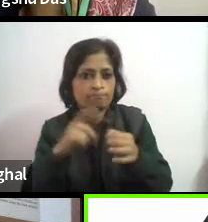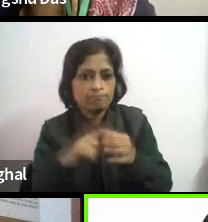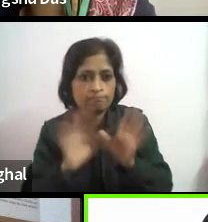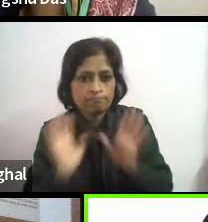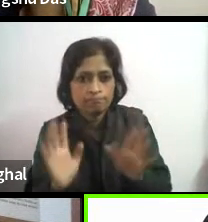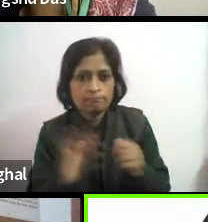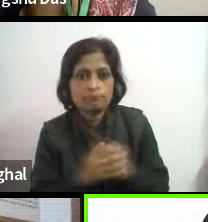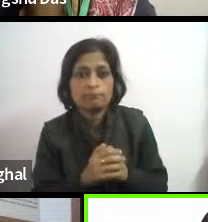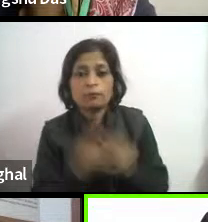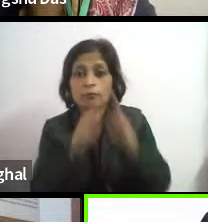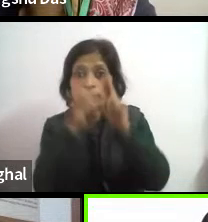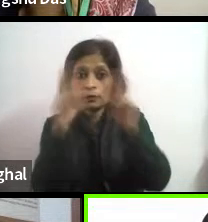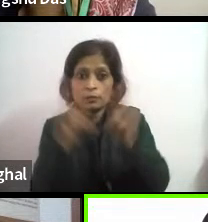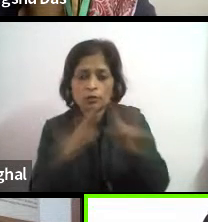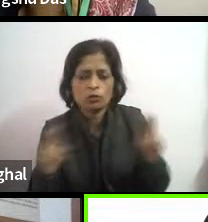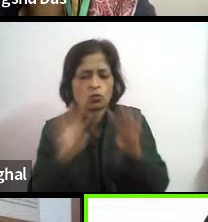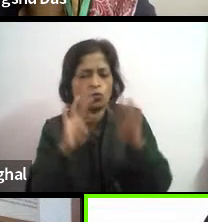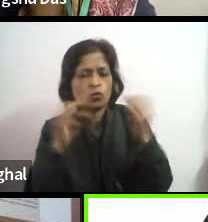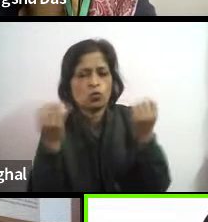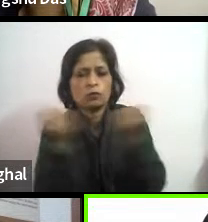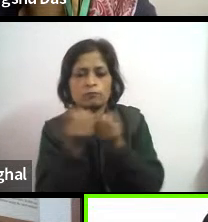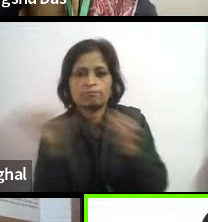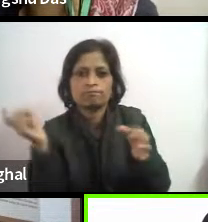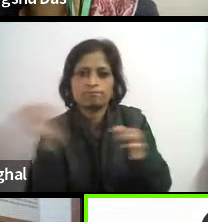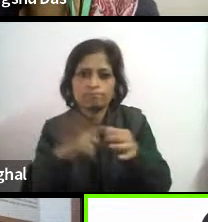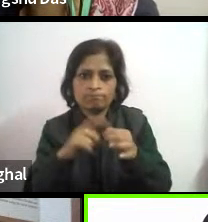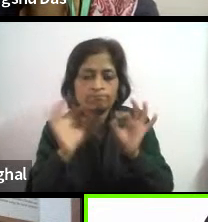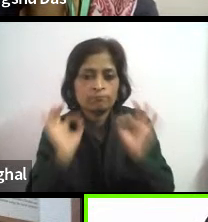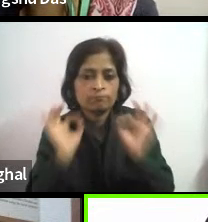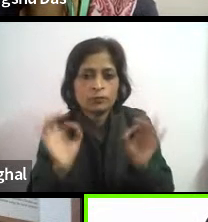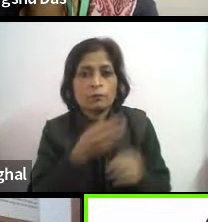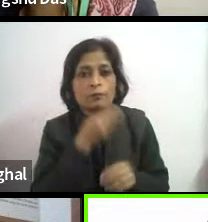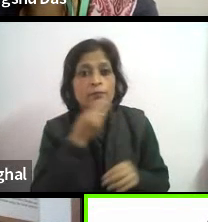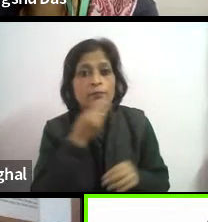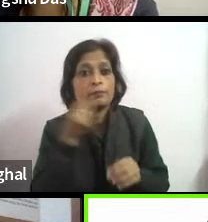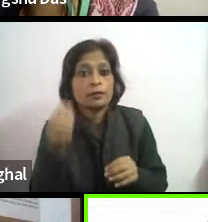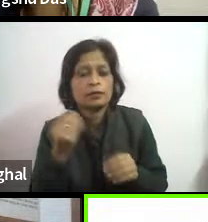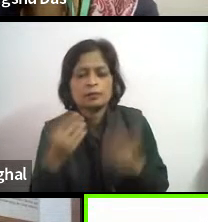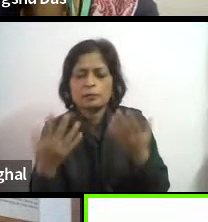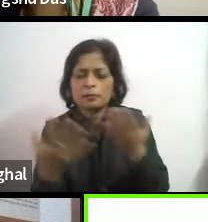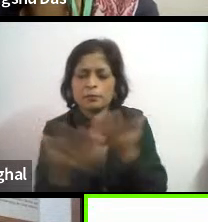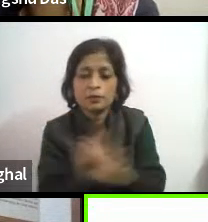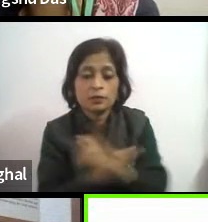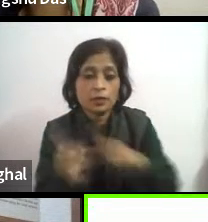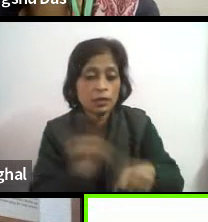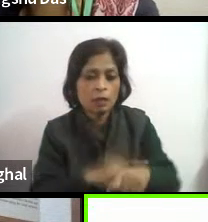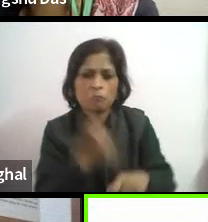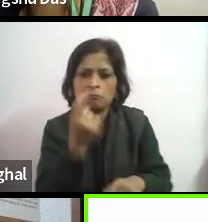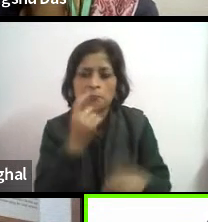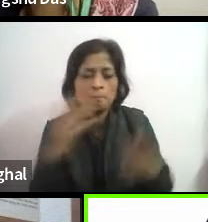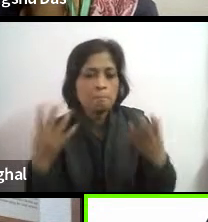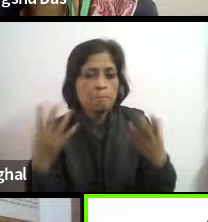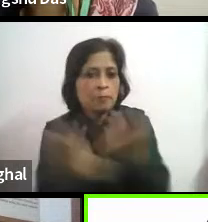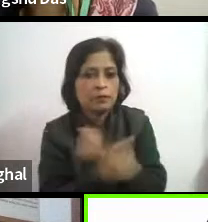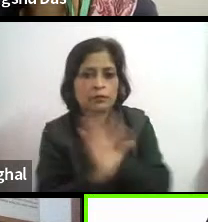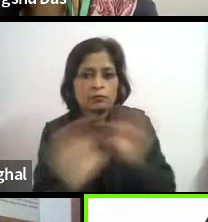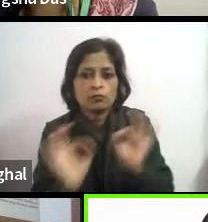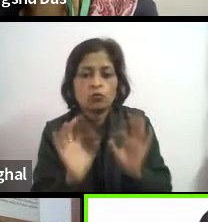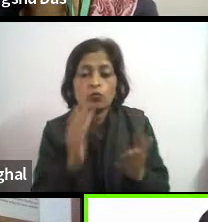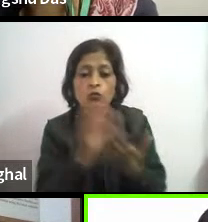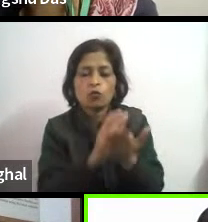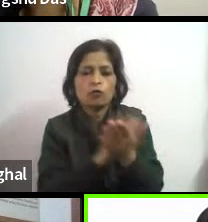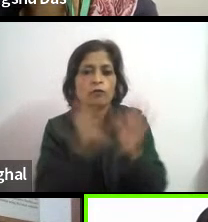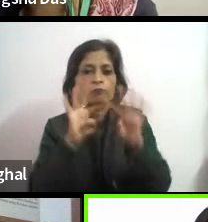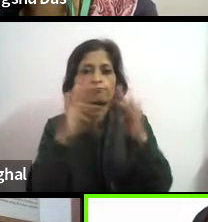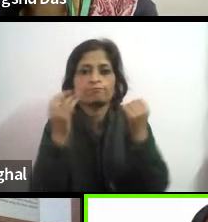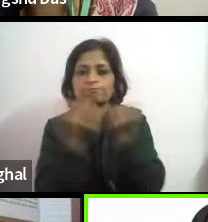wonderful international conference, and I request you not to miss a minute of this wonderful conference. In fact,